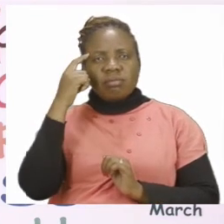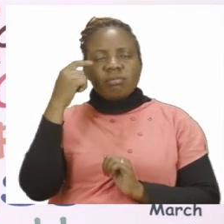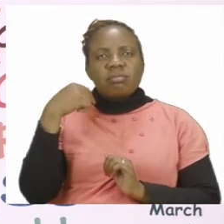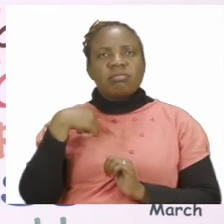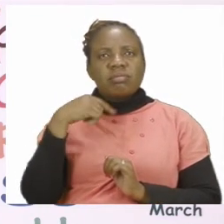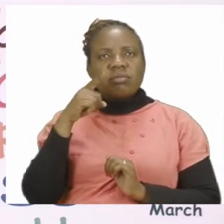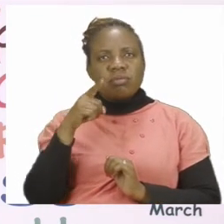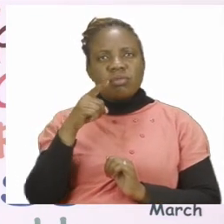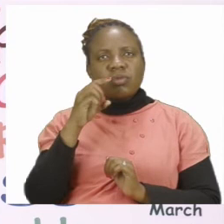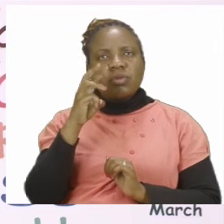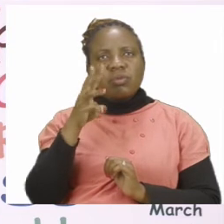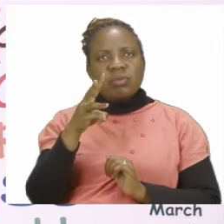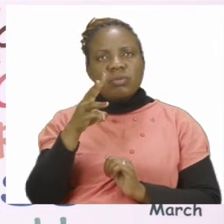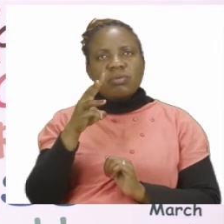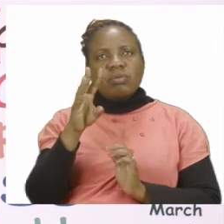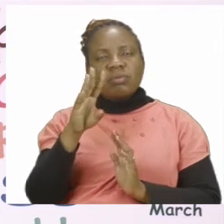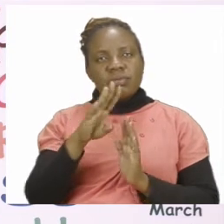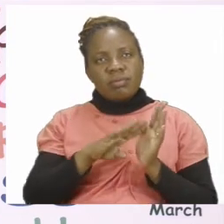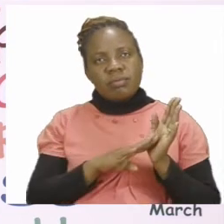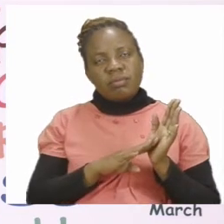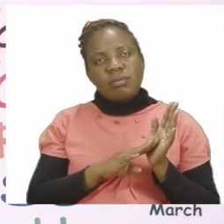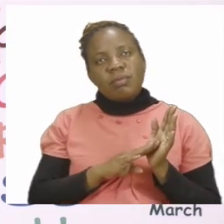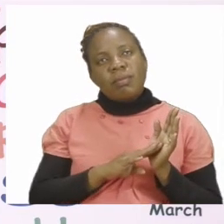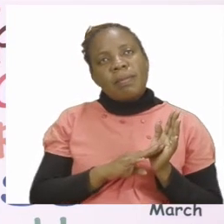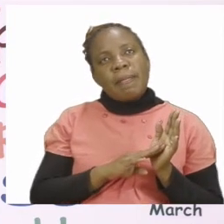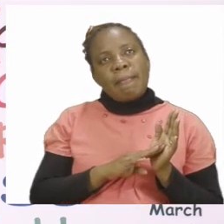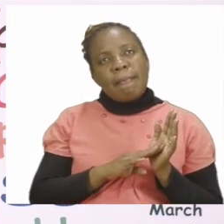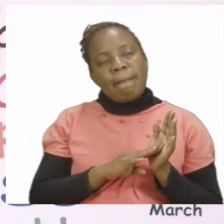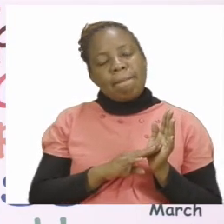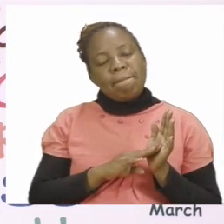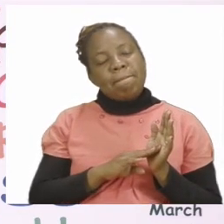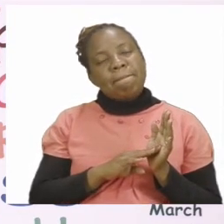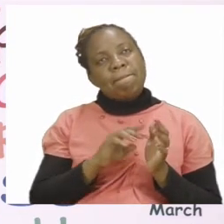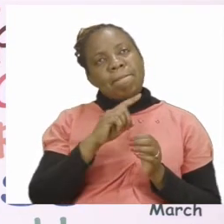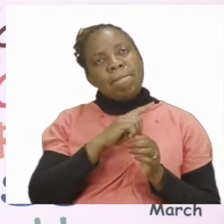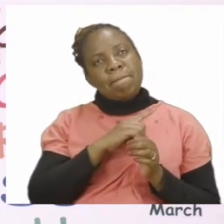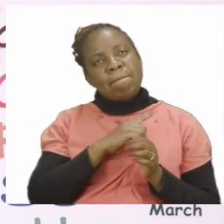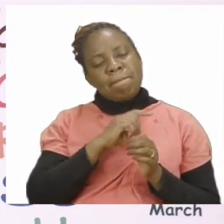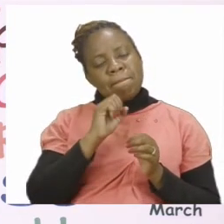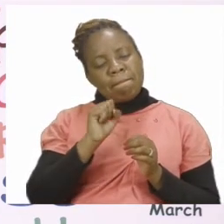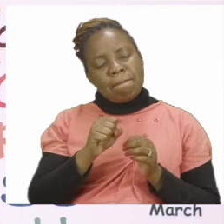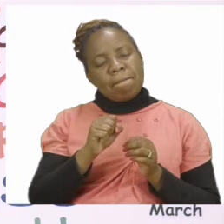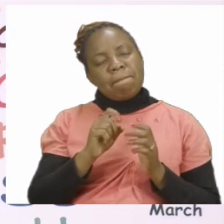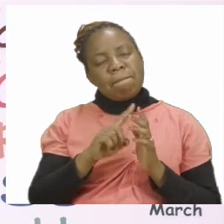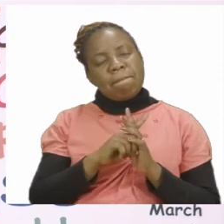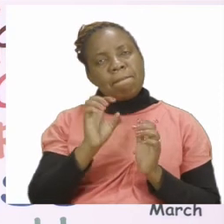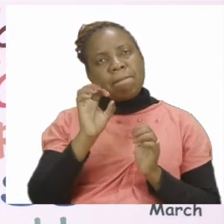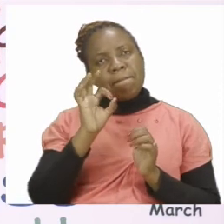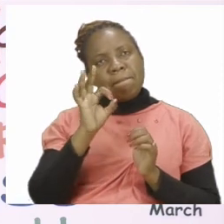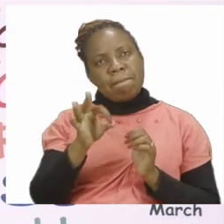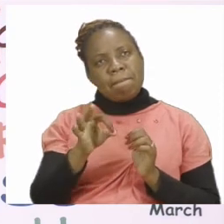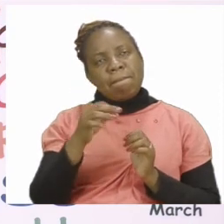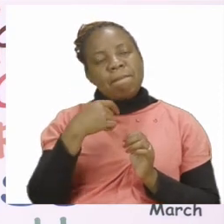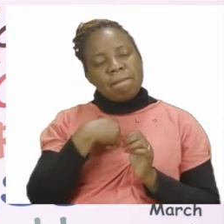come, because it must still happen. I think he will come